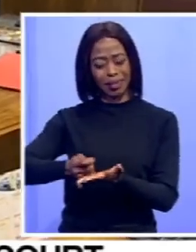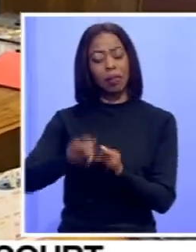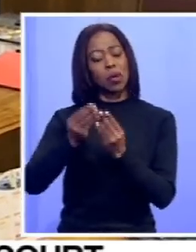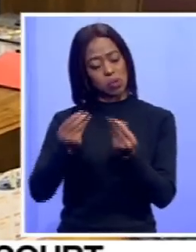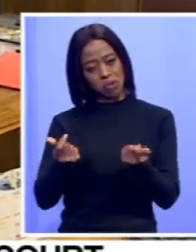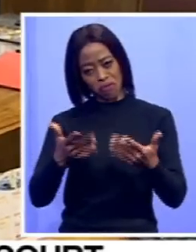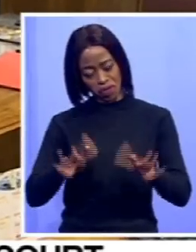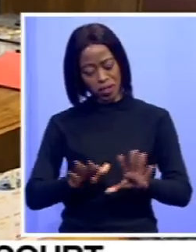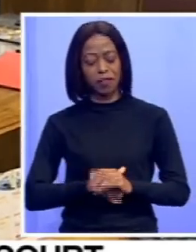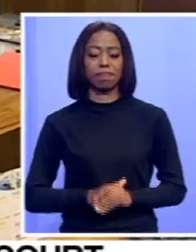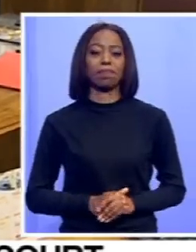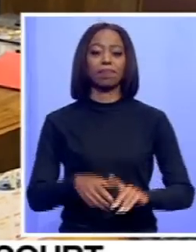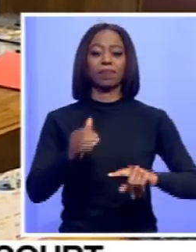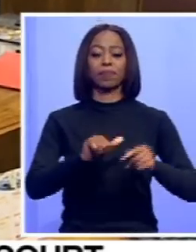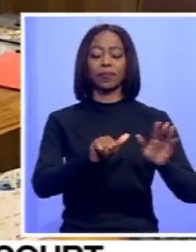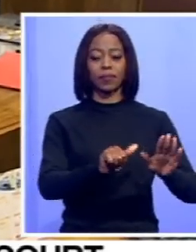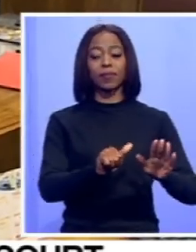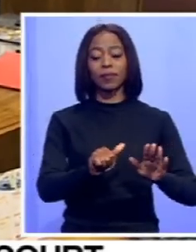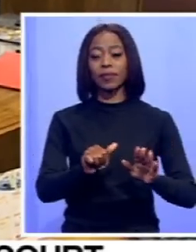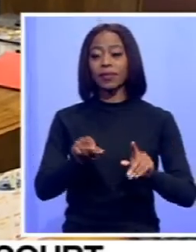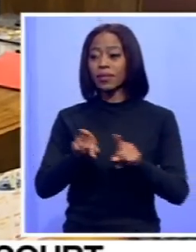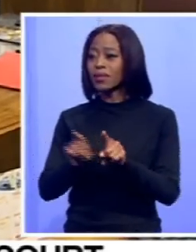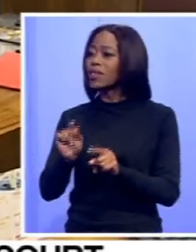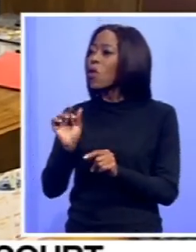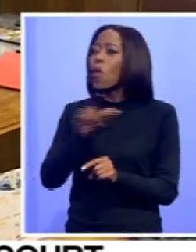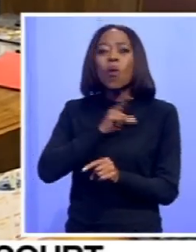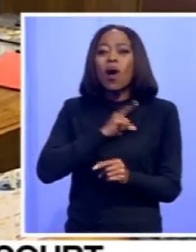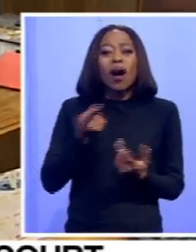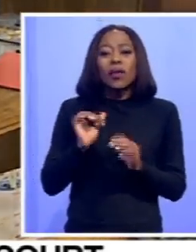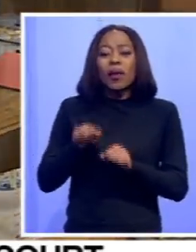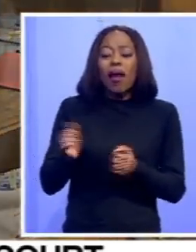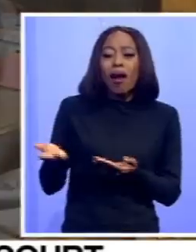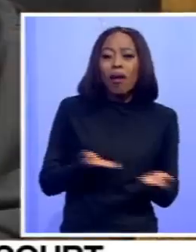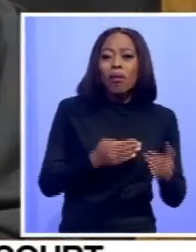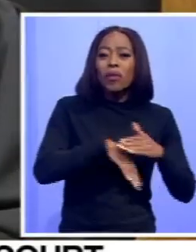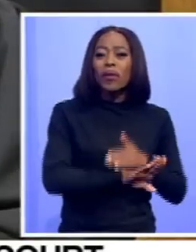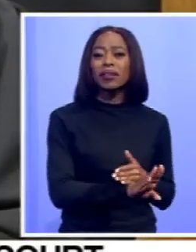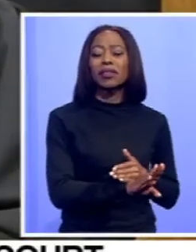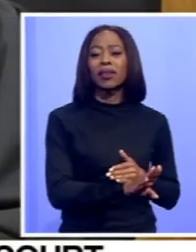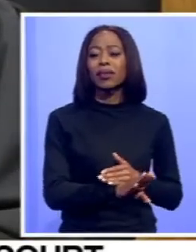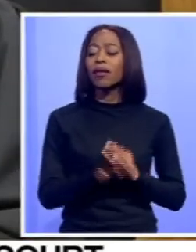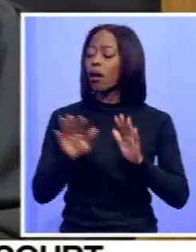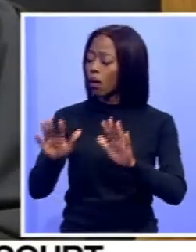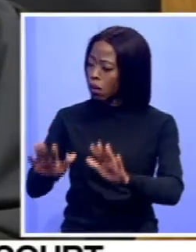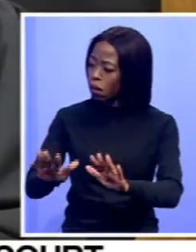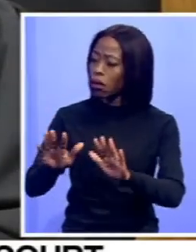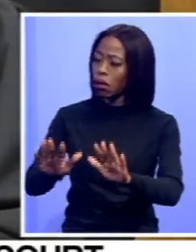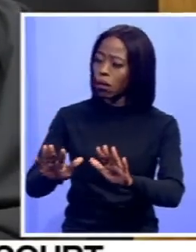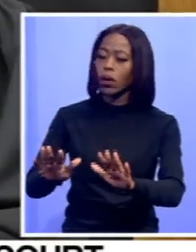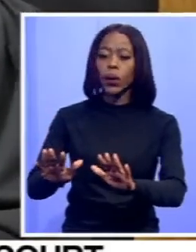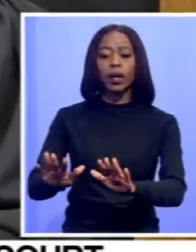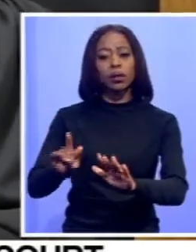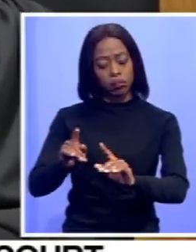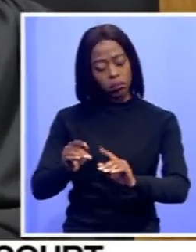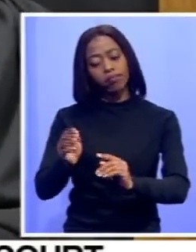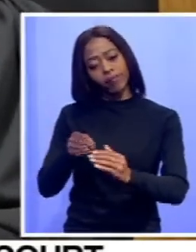resolved. Sub 6, accused 2 was furious and asked why they were not being allowed to enter. He then calmed accused 2 down and told him to get